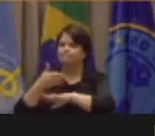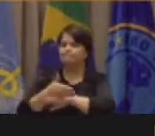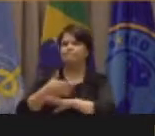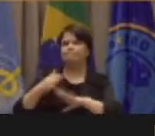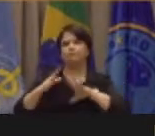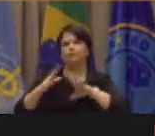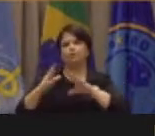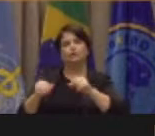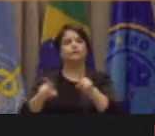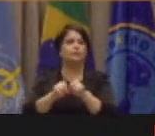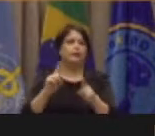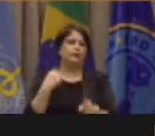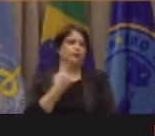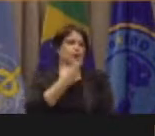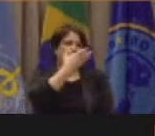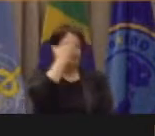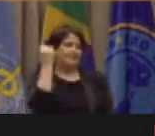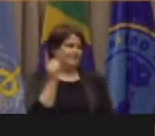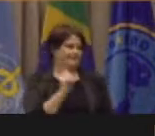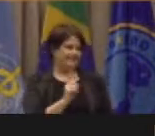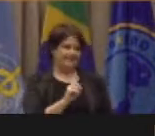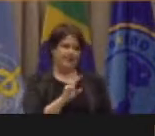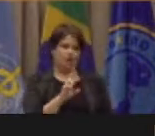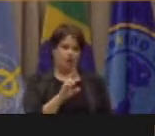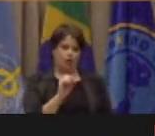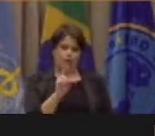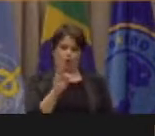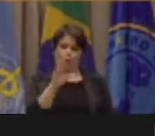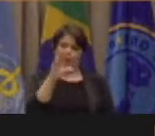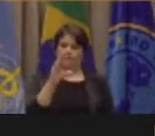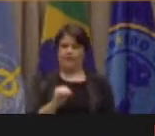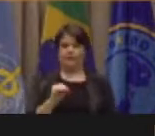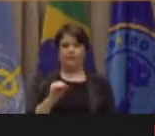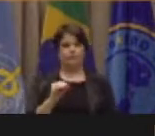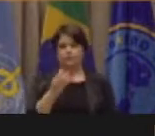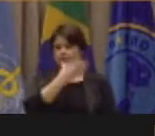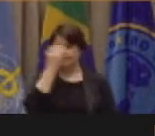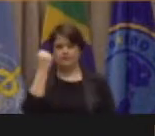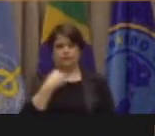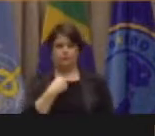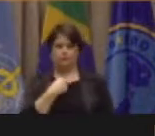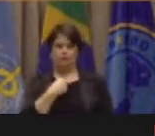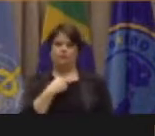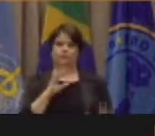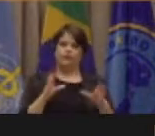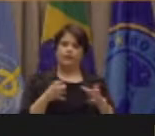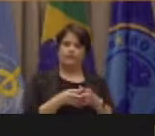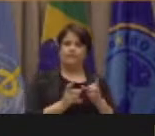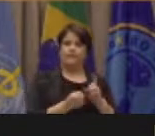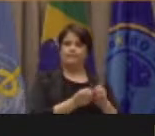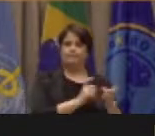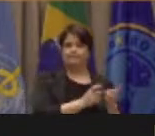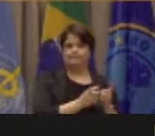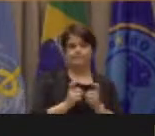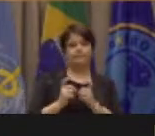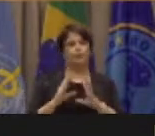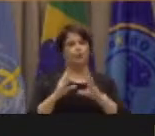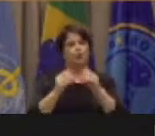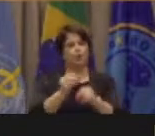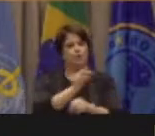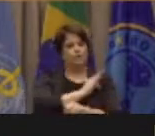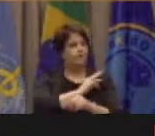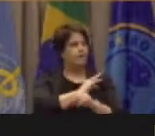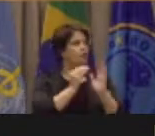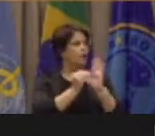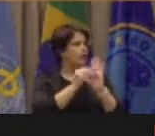participating. We cannot forget, Dr. Roberto said, all our team, technical and administrative. I need